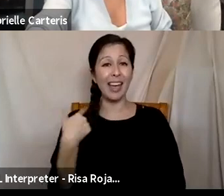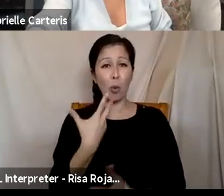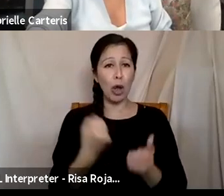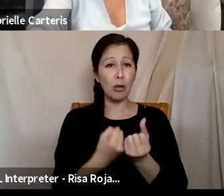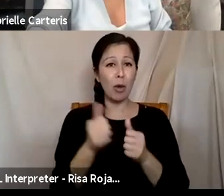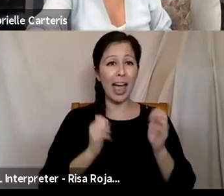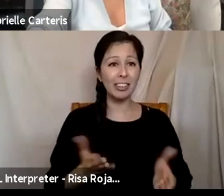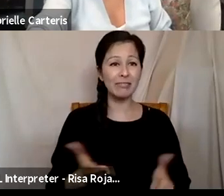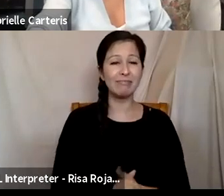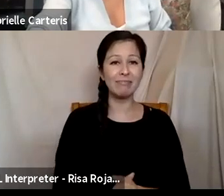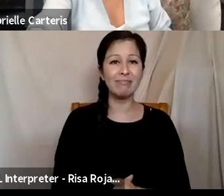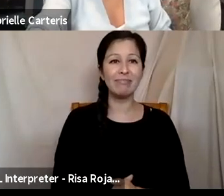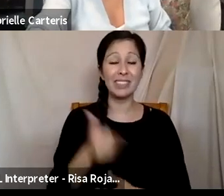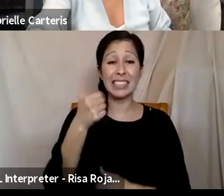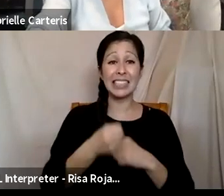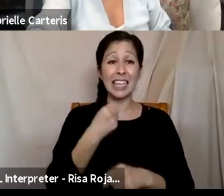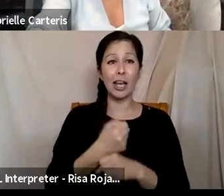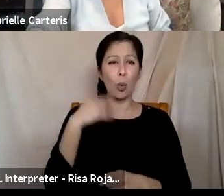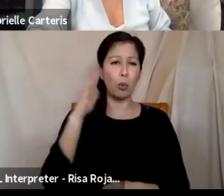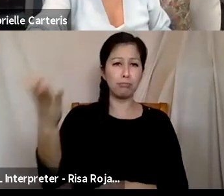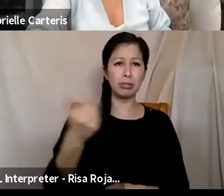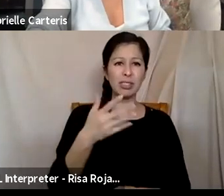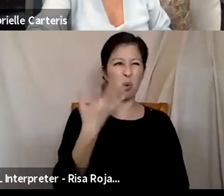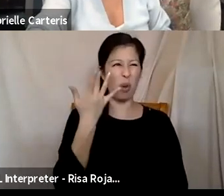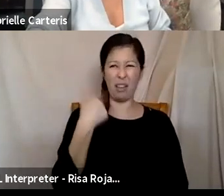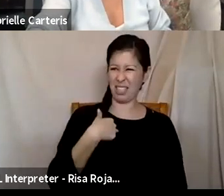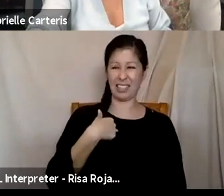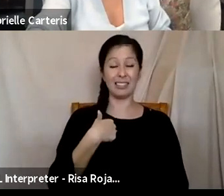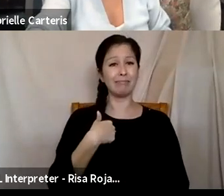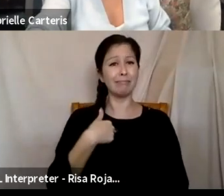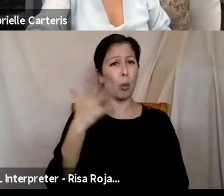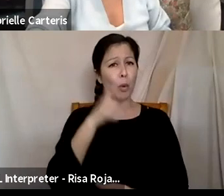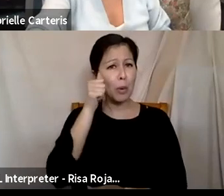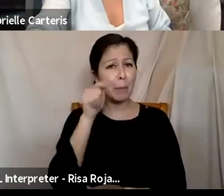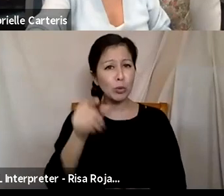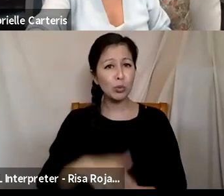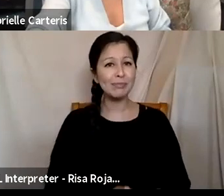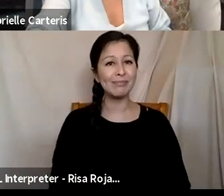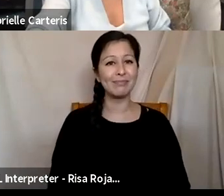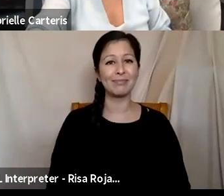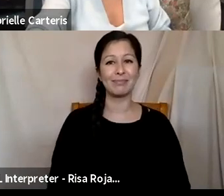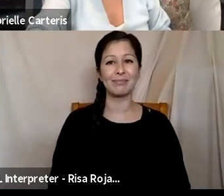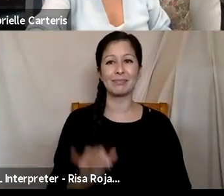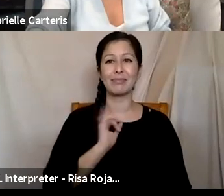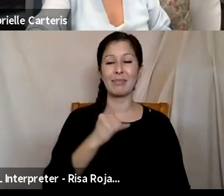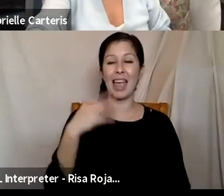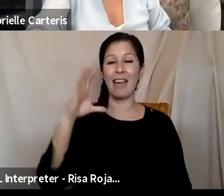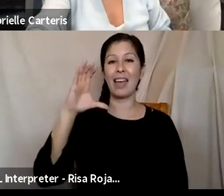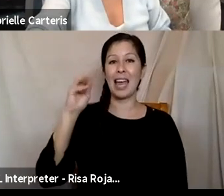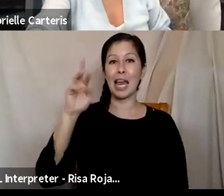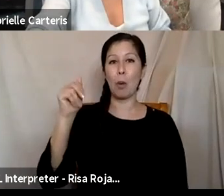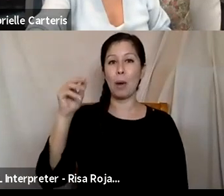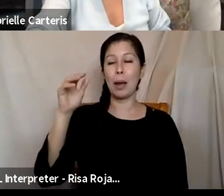Breaking records. In 10 years, we're going to bring you in and you're like, why? What? Yep. I have a Cameron